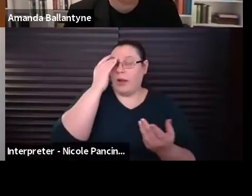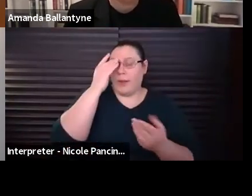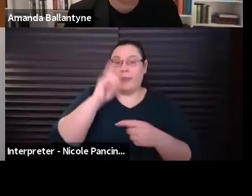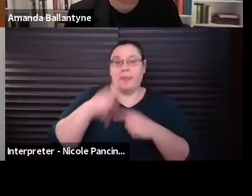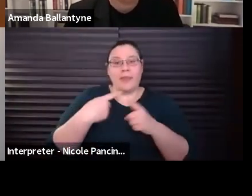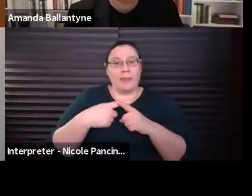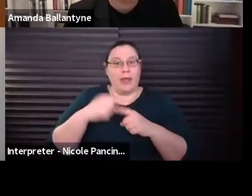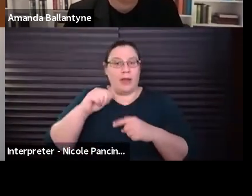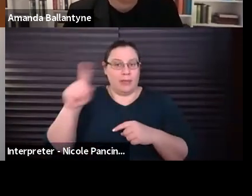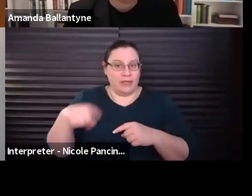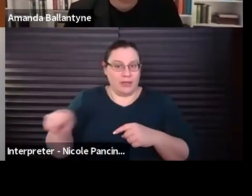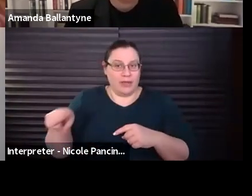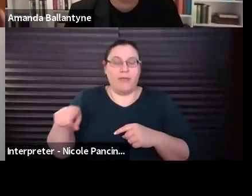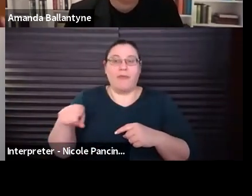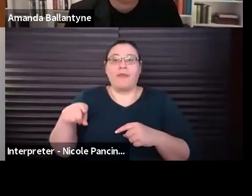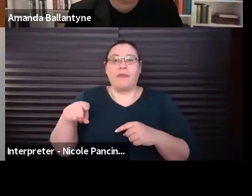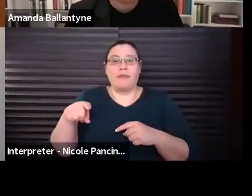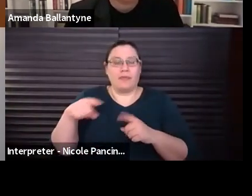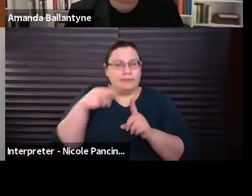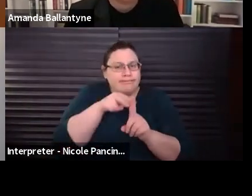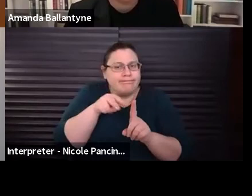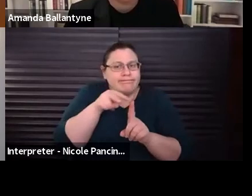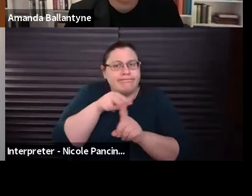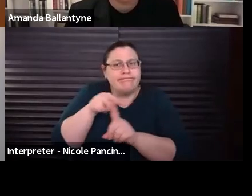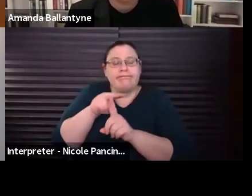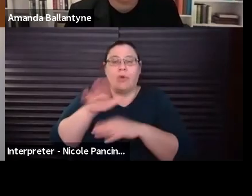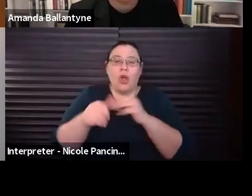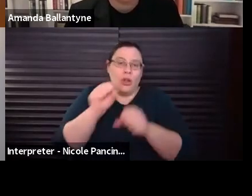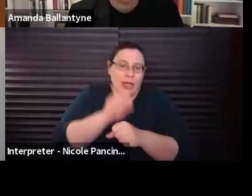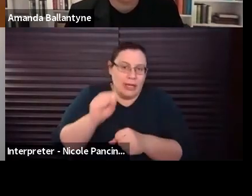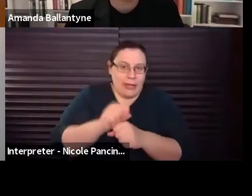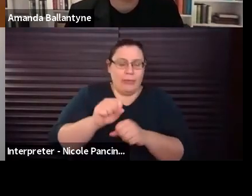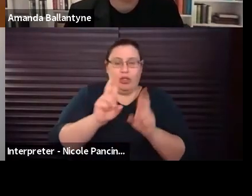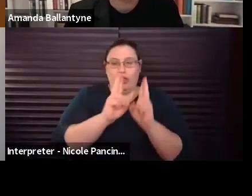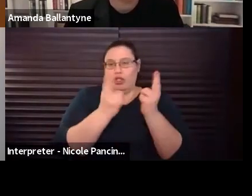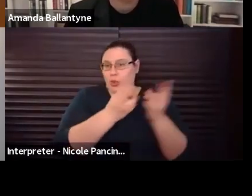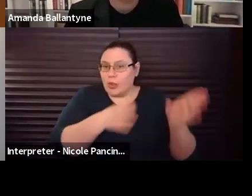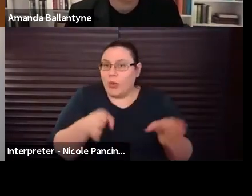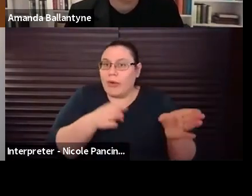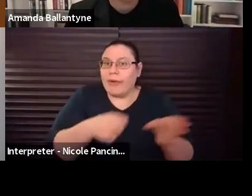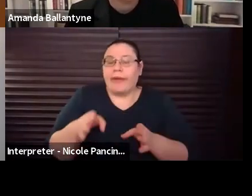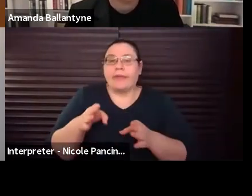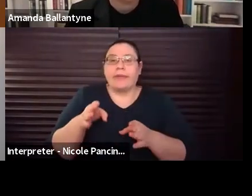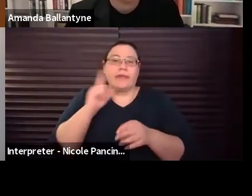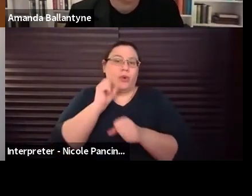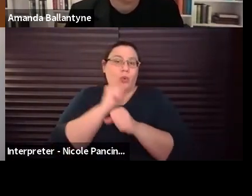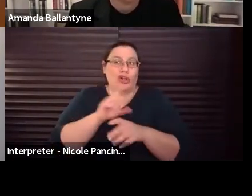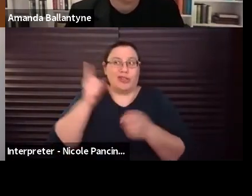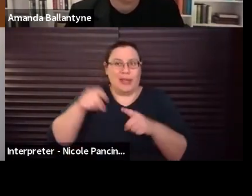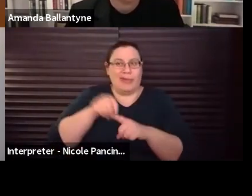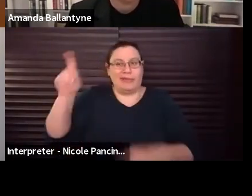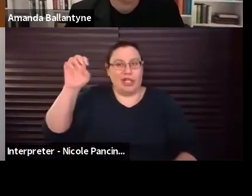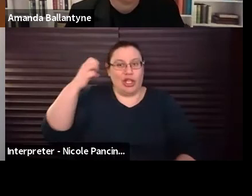Amazon closely monitoring all the labor and union organizing and of their workers in Europe, and